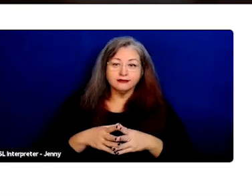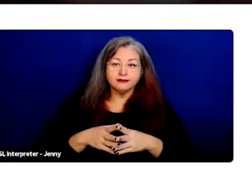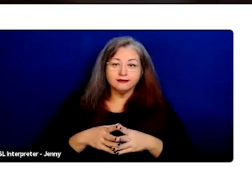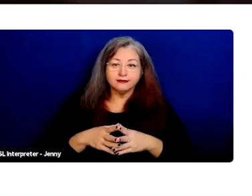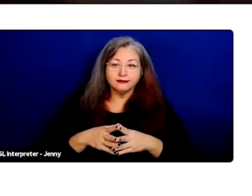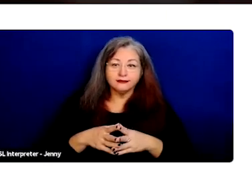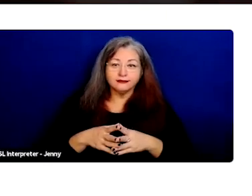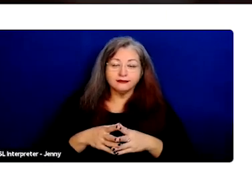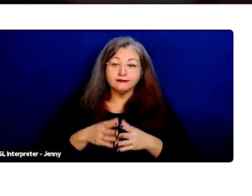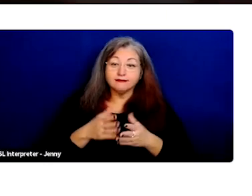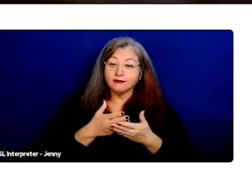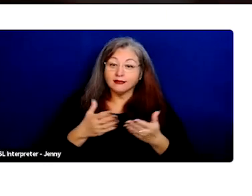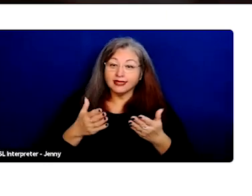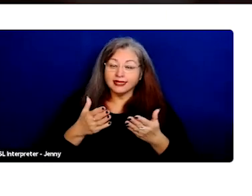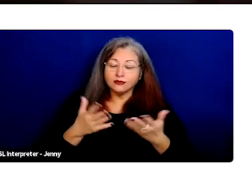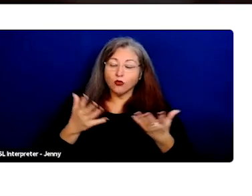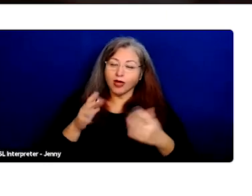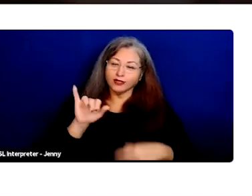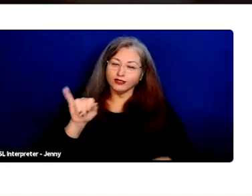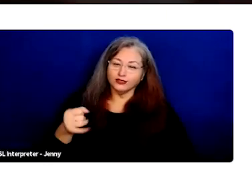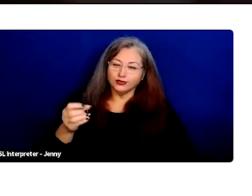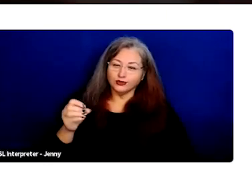are artifacts of joy.